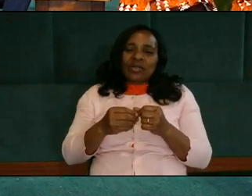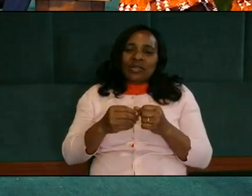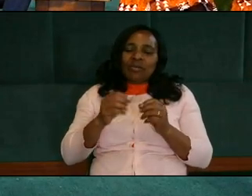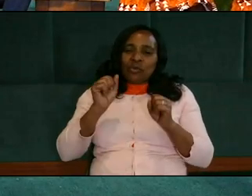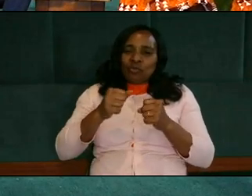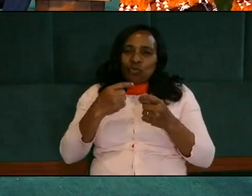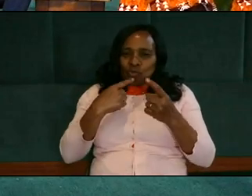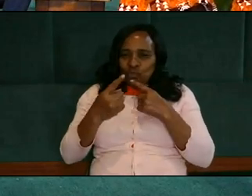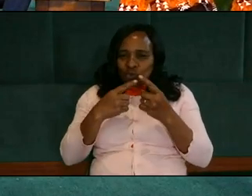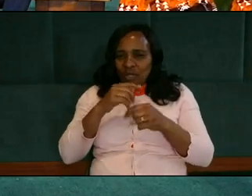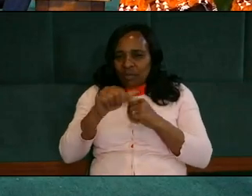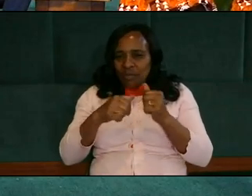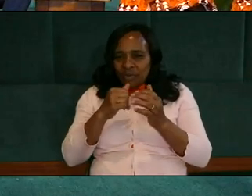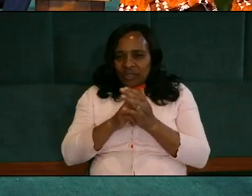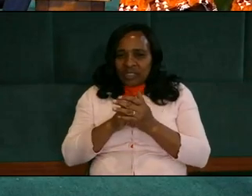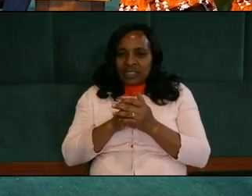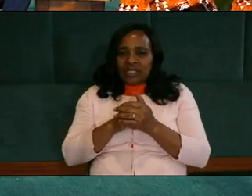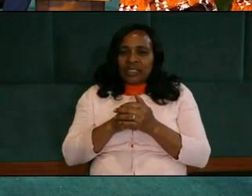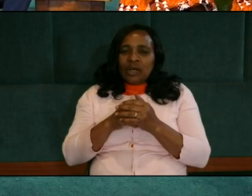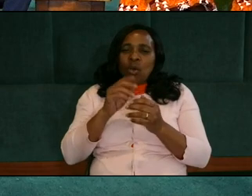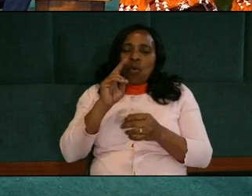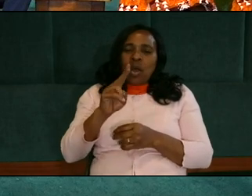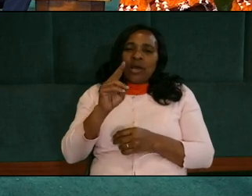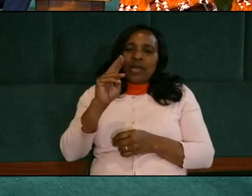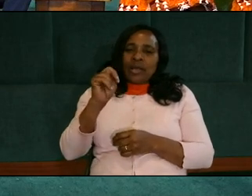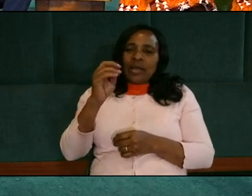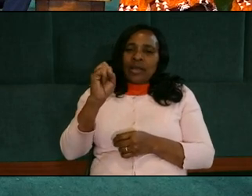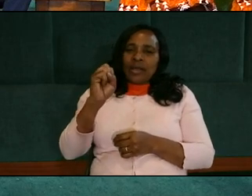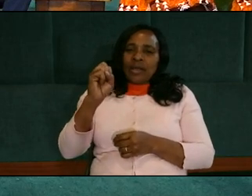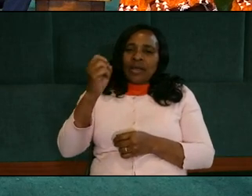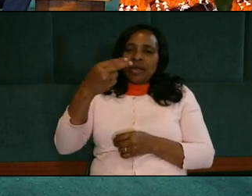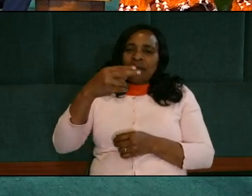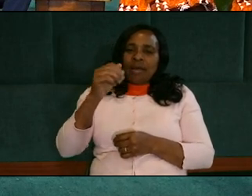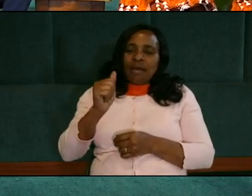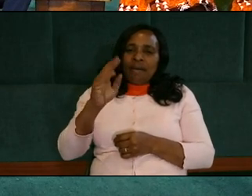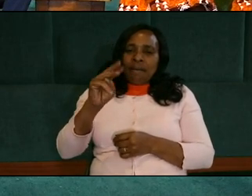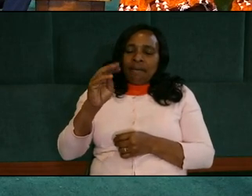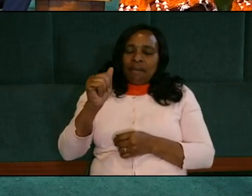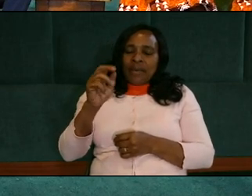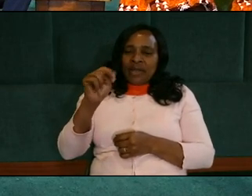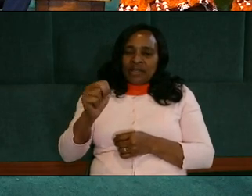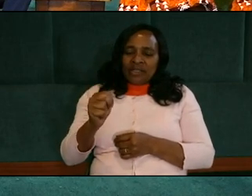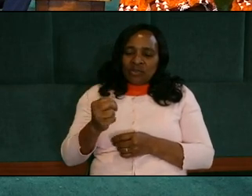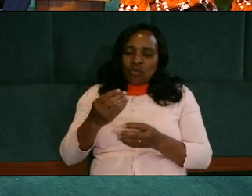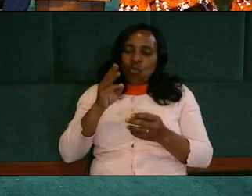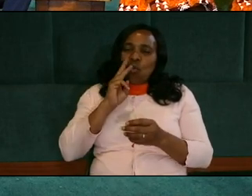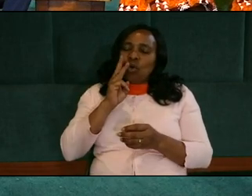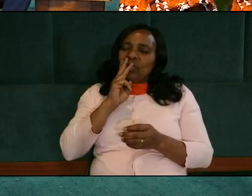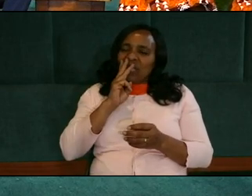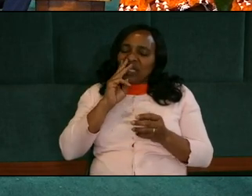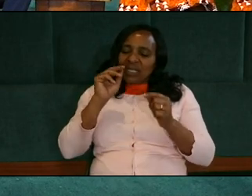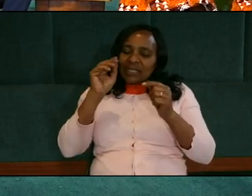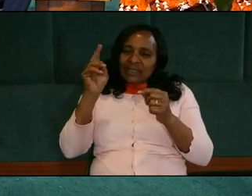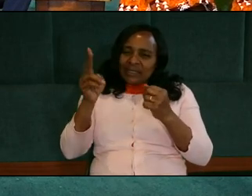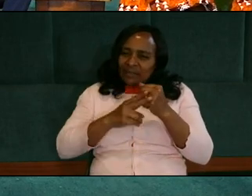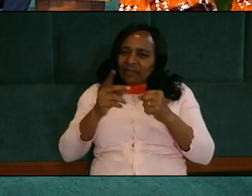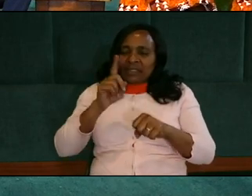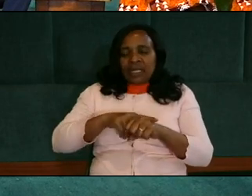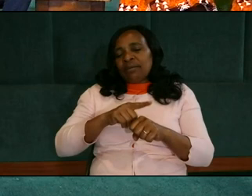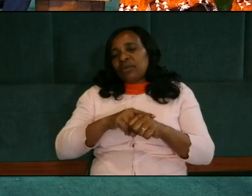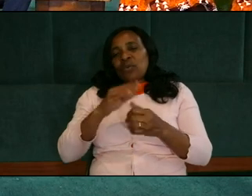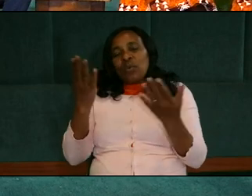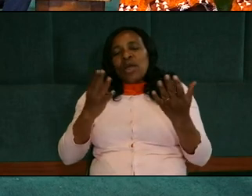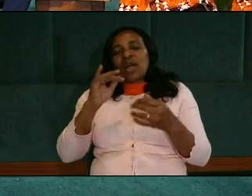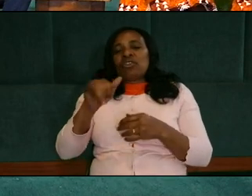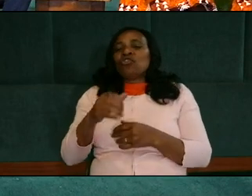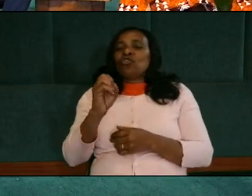mention. I think we can do one for Naaman. I mean, being told to dip 7 times in the Jordan River for your